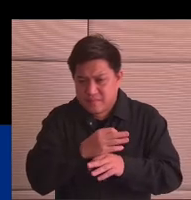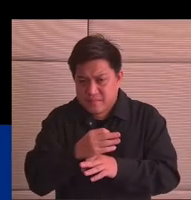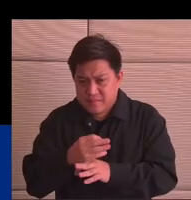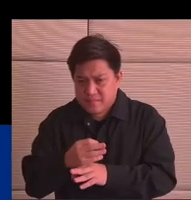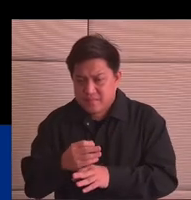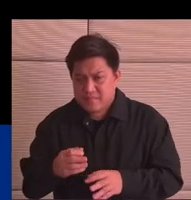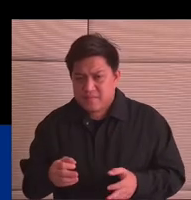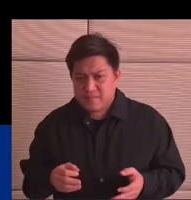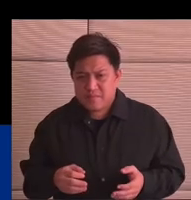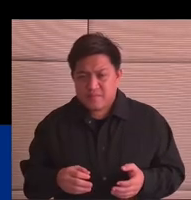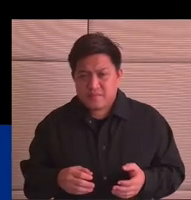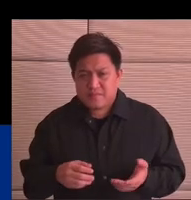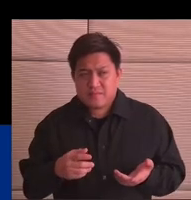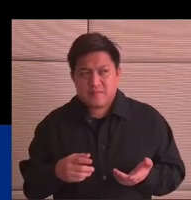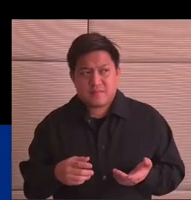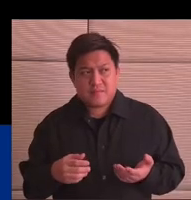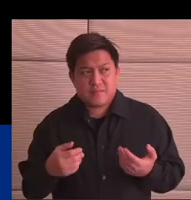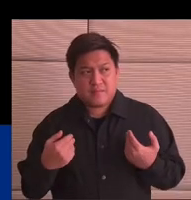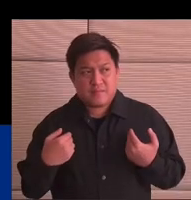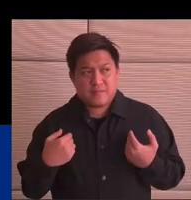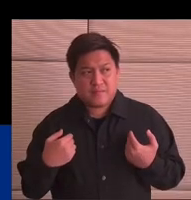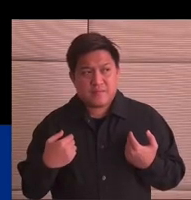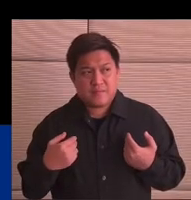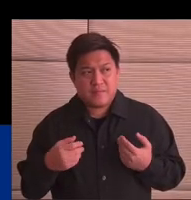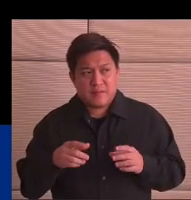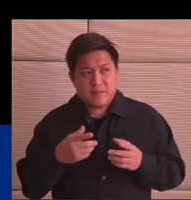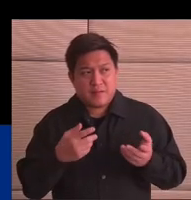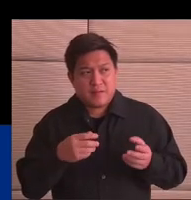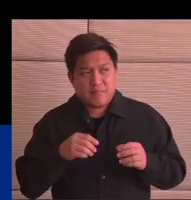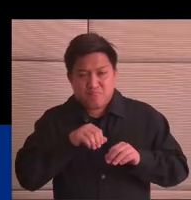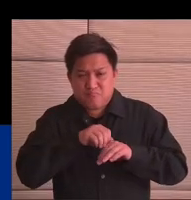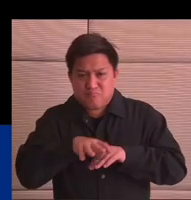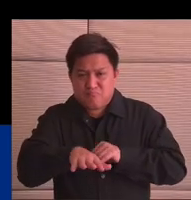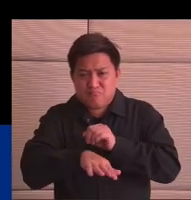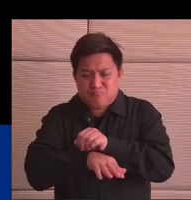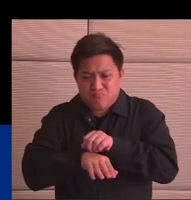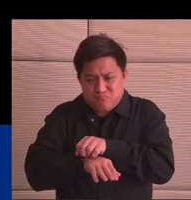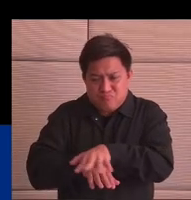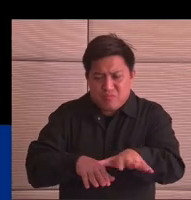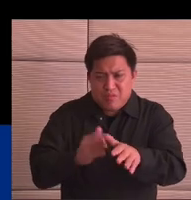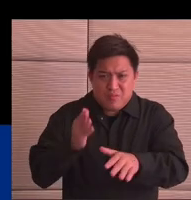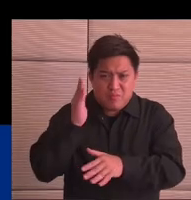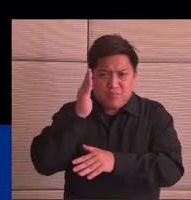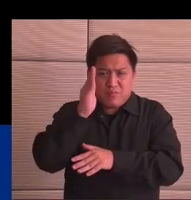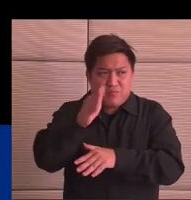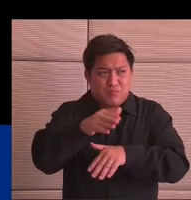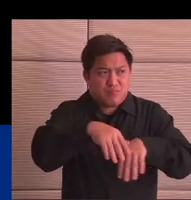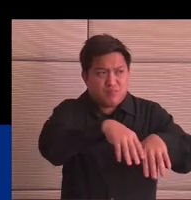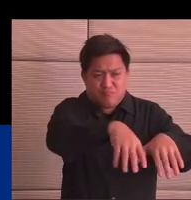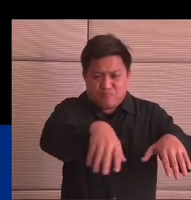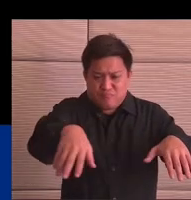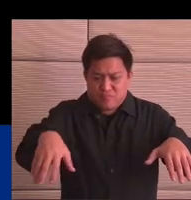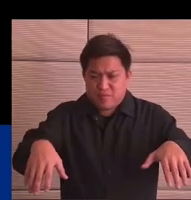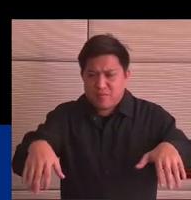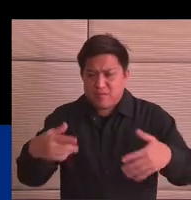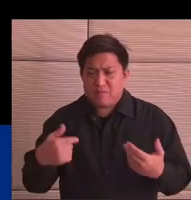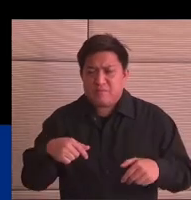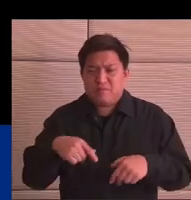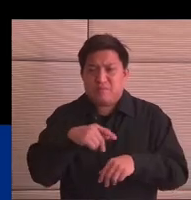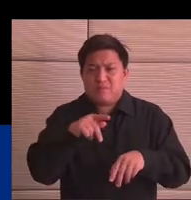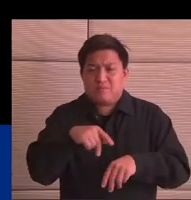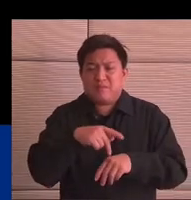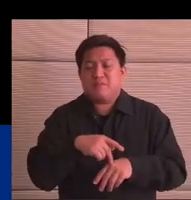old is damaged for life. It has obviously effects on our future labor productivity as a country.